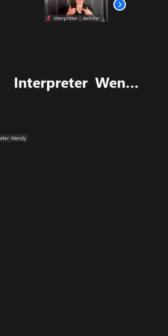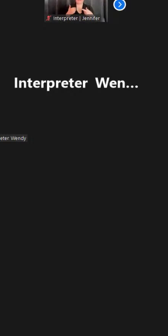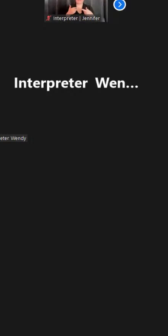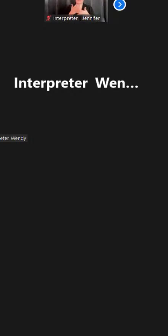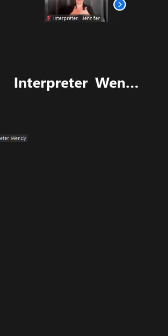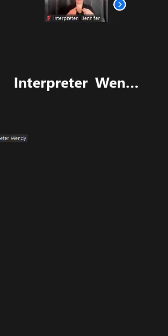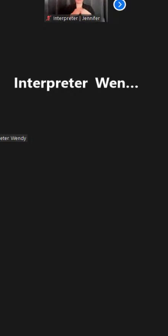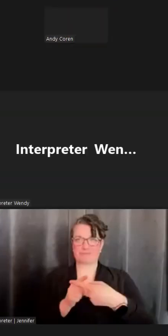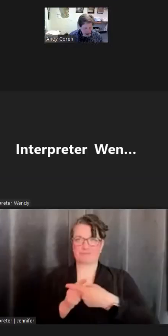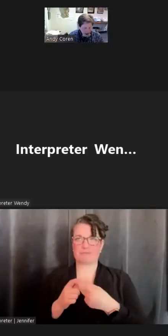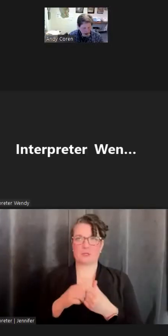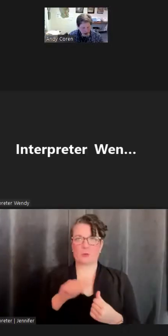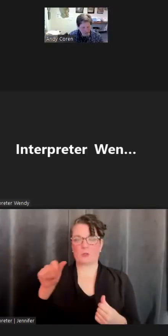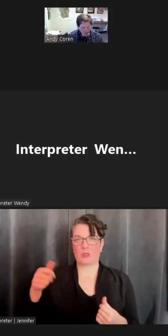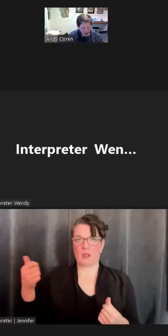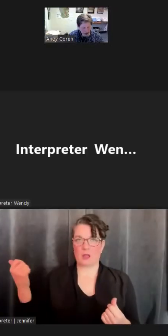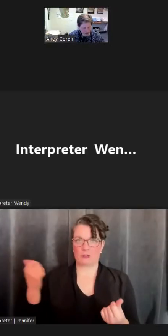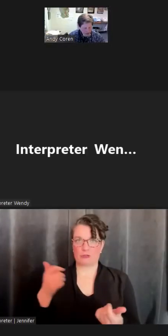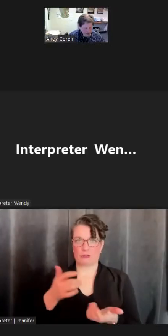of the other